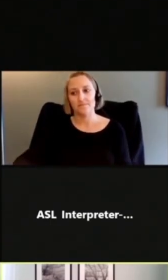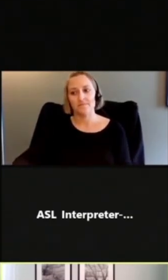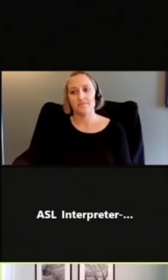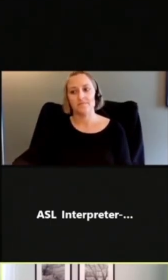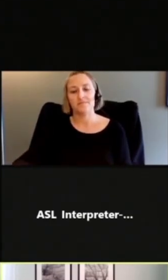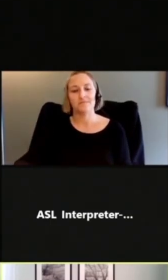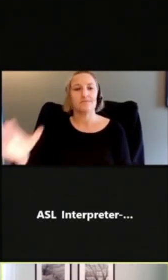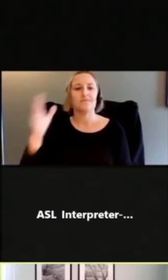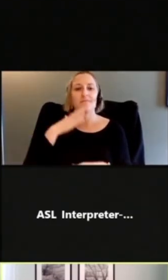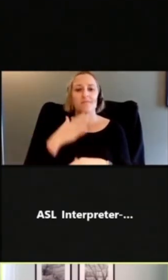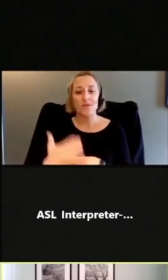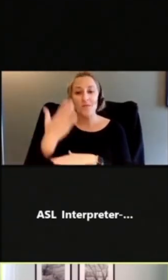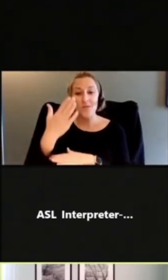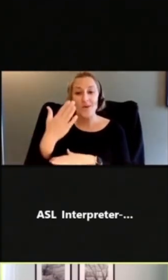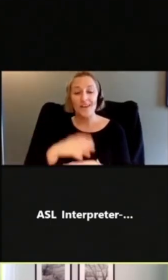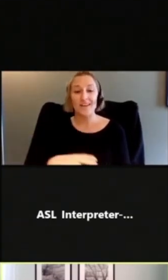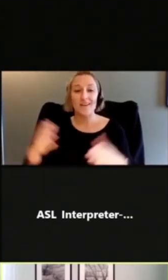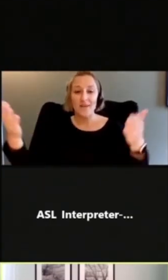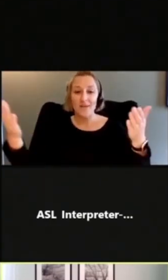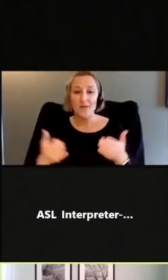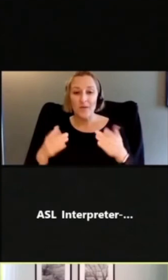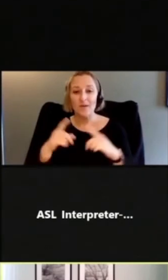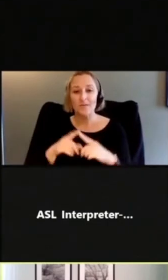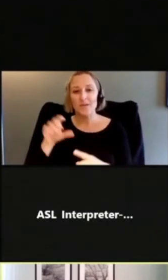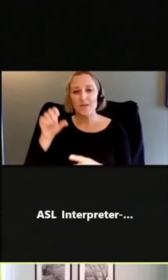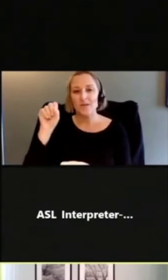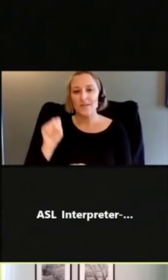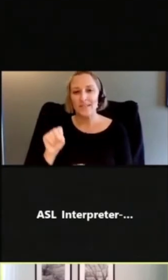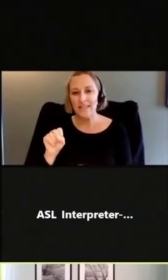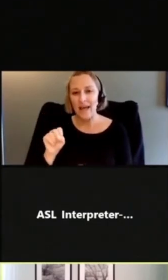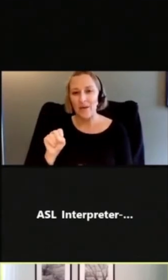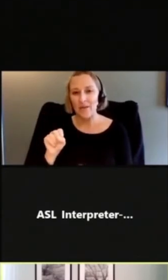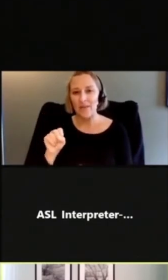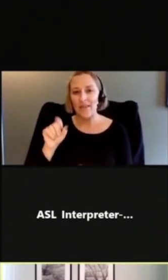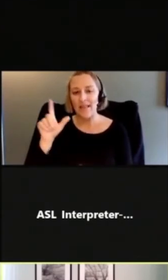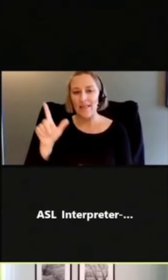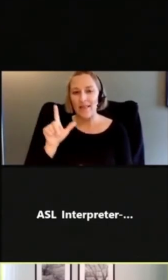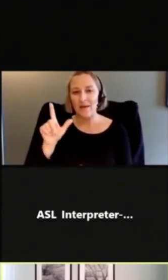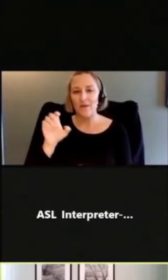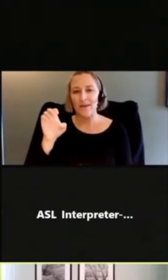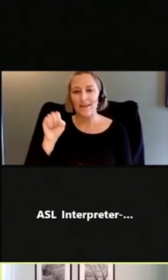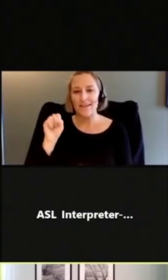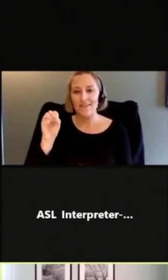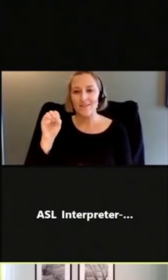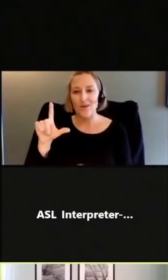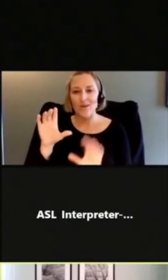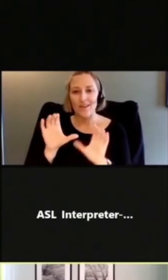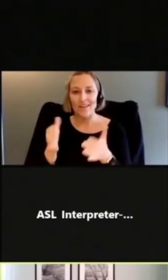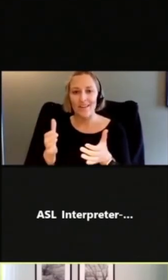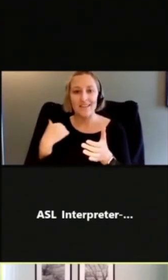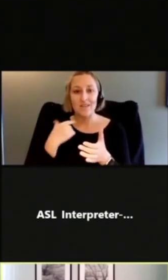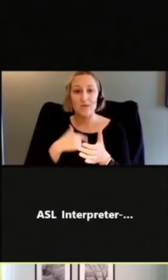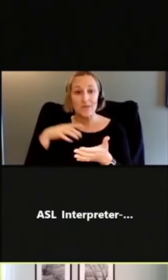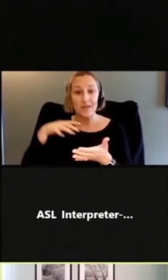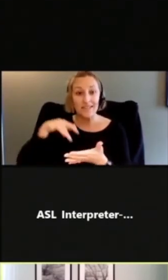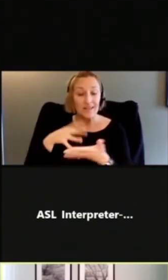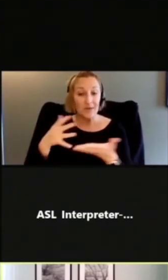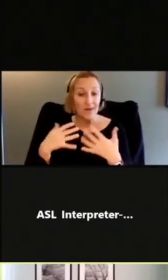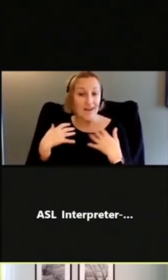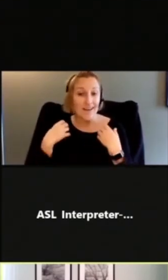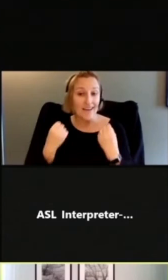Good morning. Welcome to South Trail Library's ESOL class. We've been studying healthy